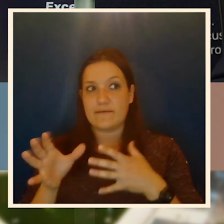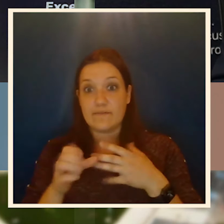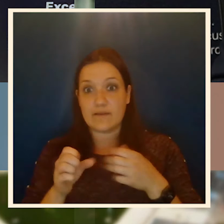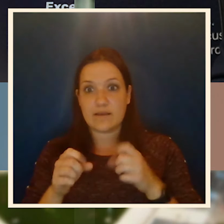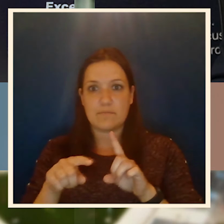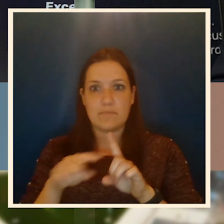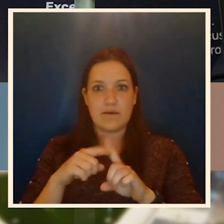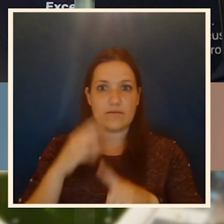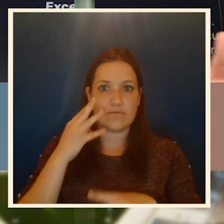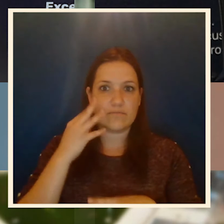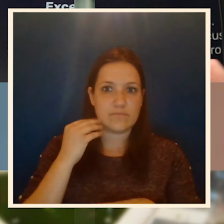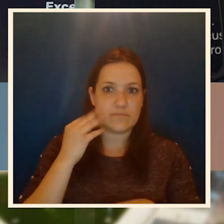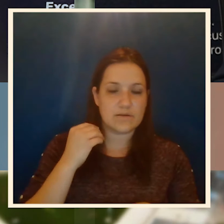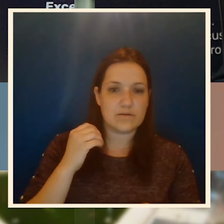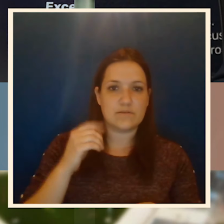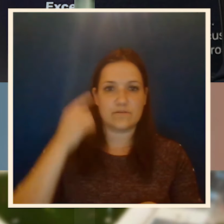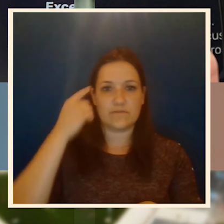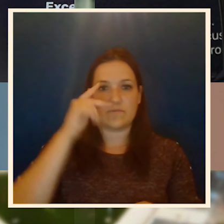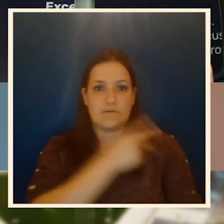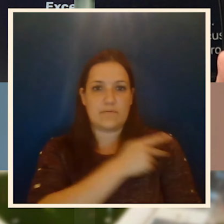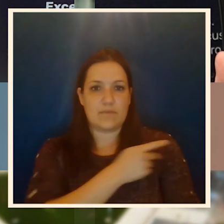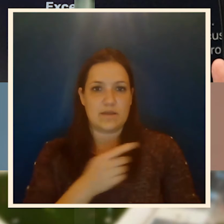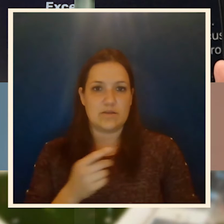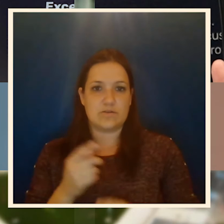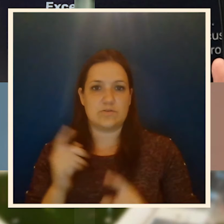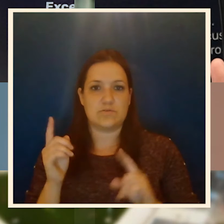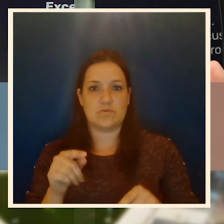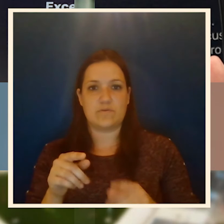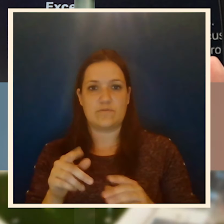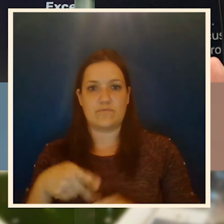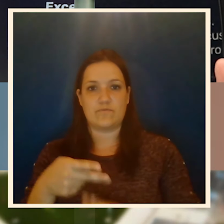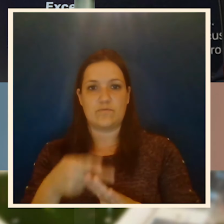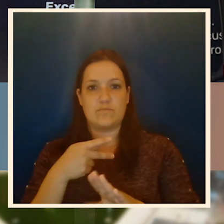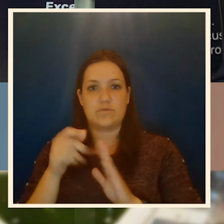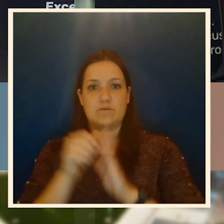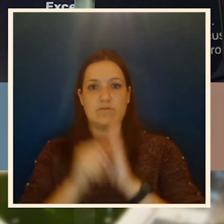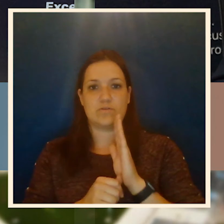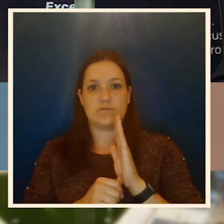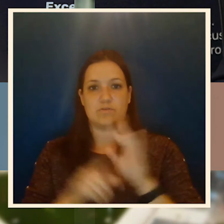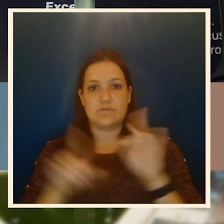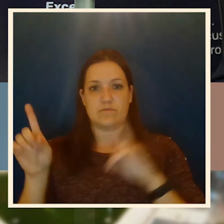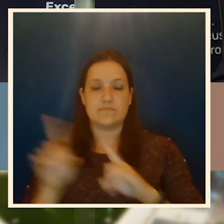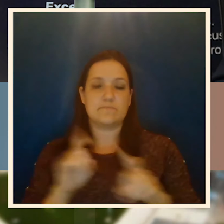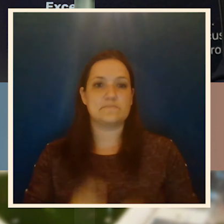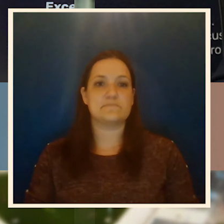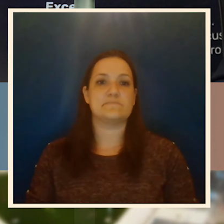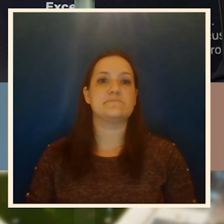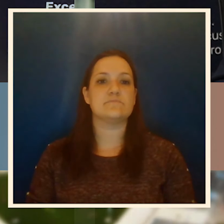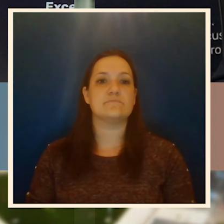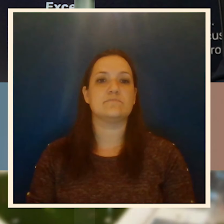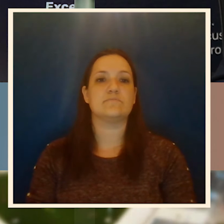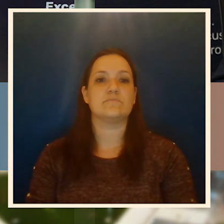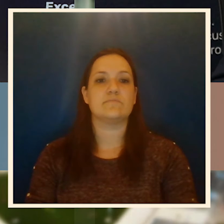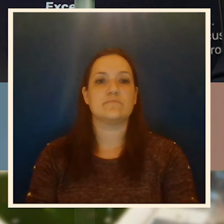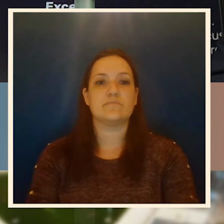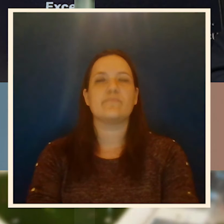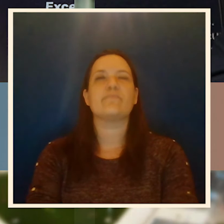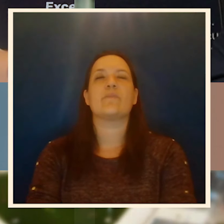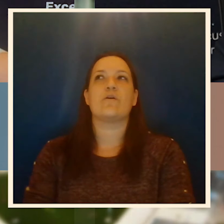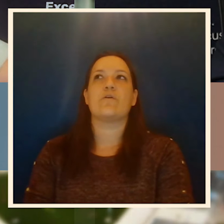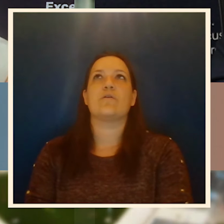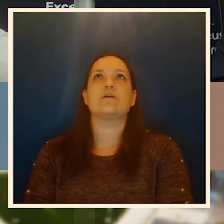positive experience for patients that are coming there for pre-surgical assessment and testing. Right, okay. Yeah. So I'm gonna throw a plug in